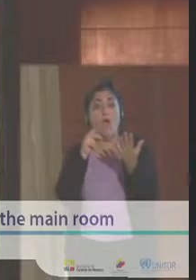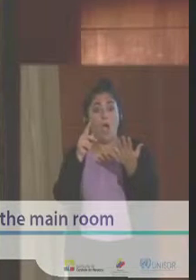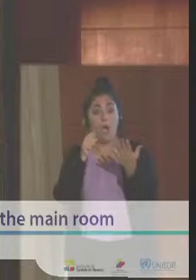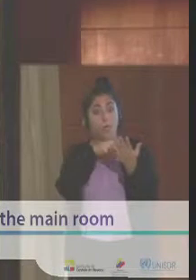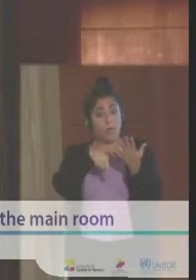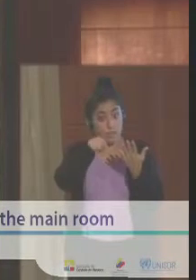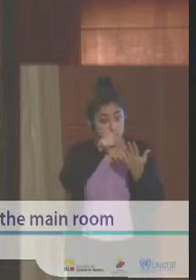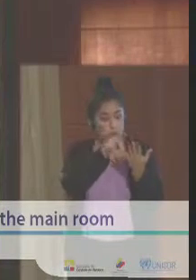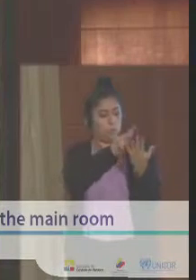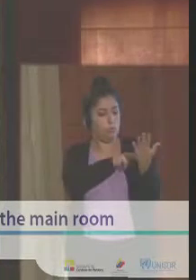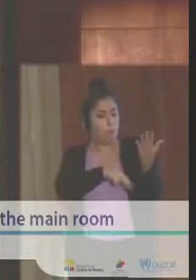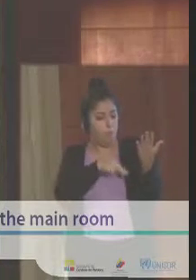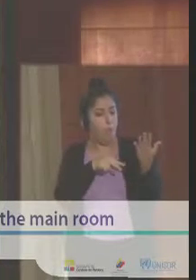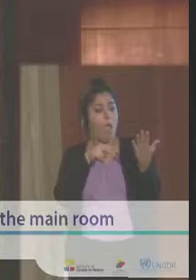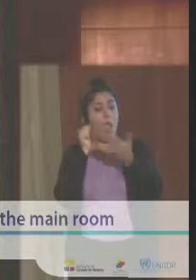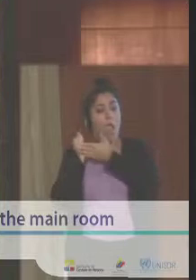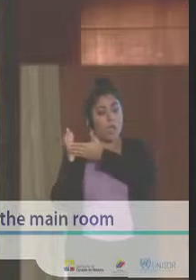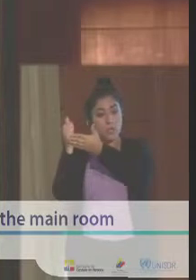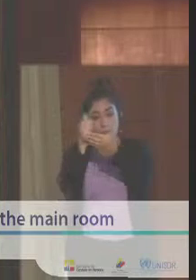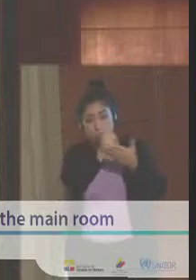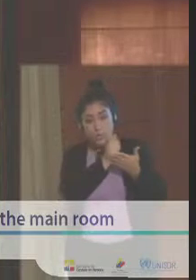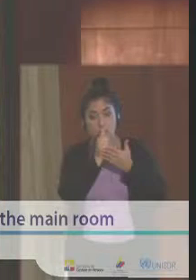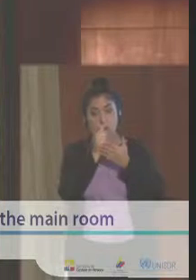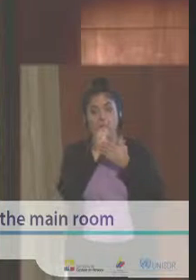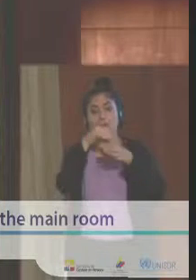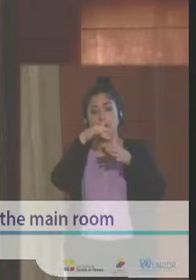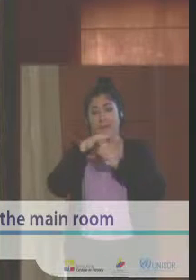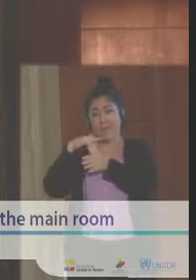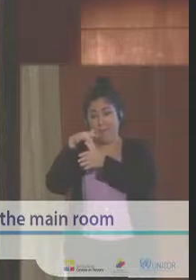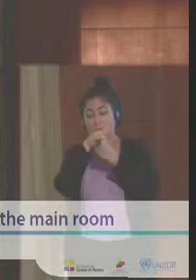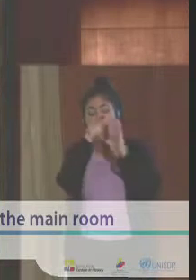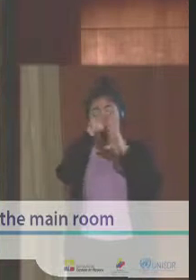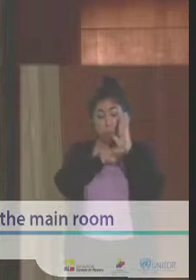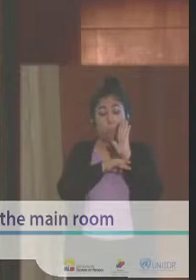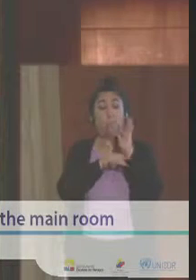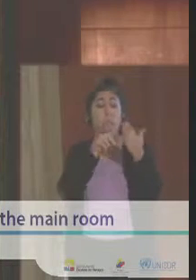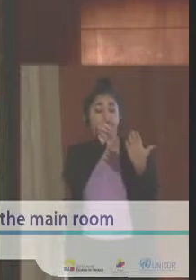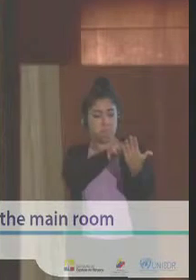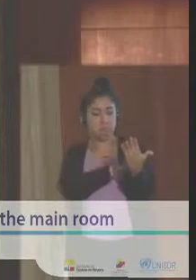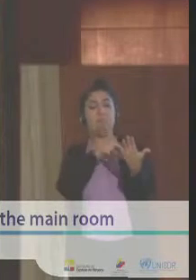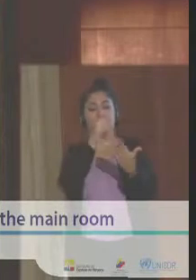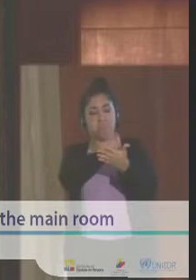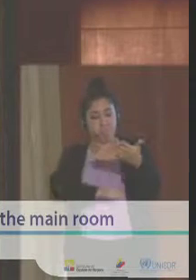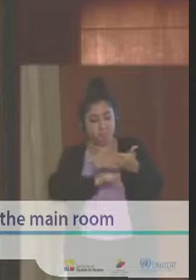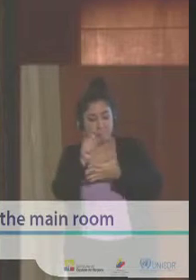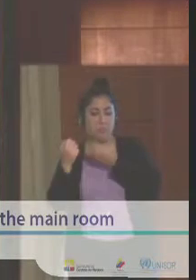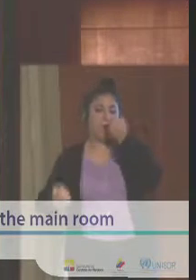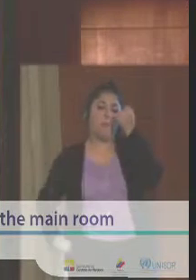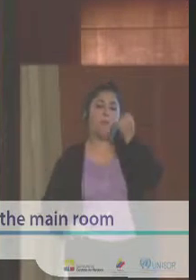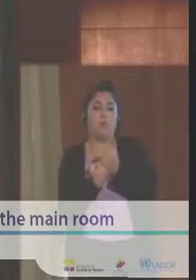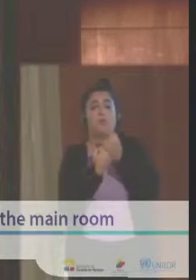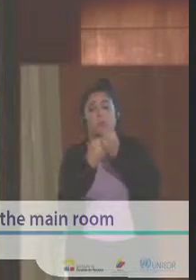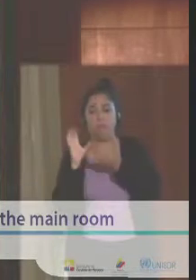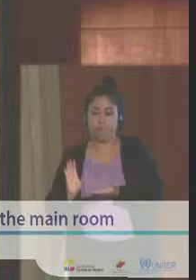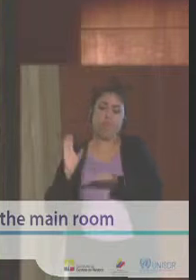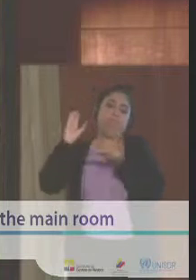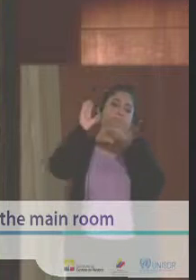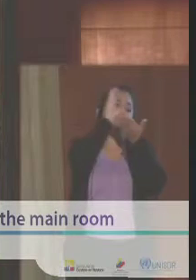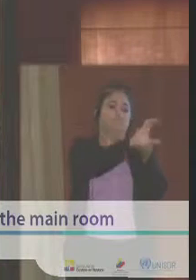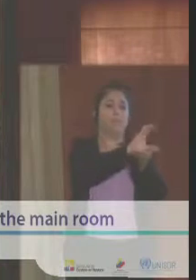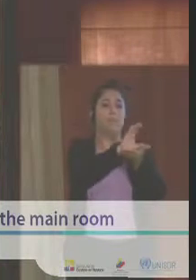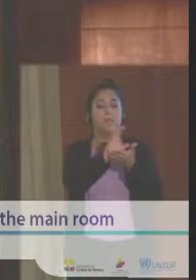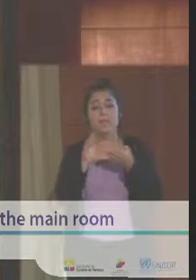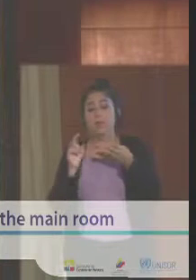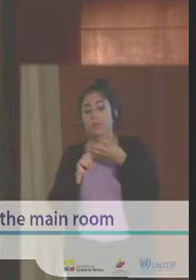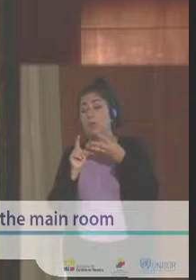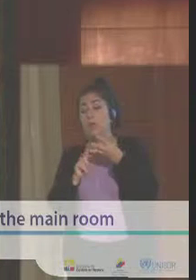the funds, and when we focus fully on risk reduction. And we have the municipal